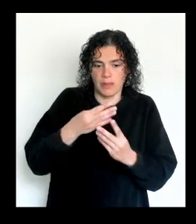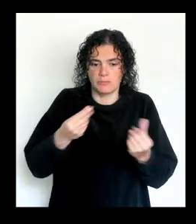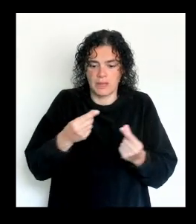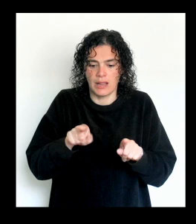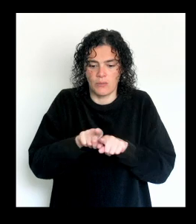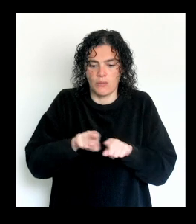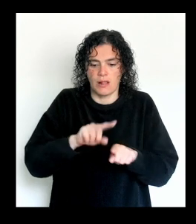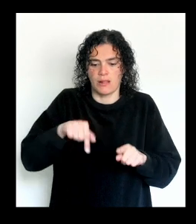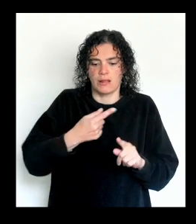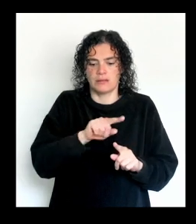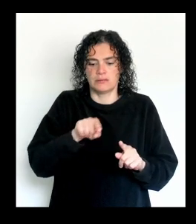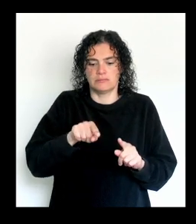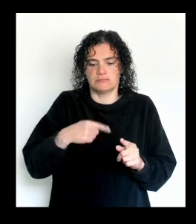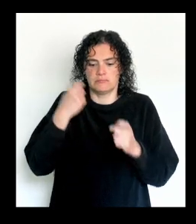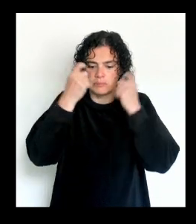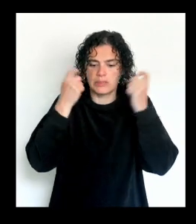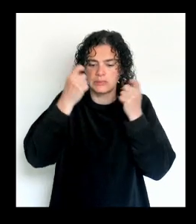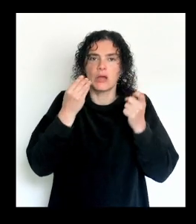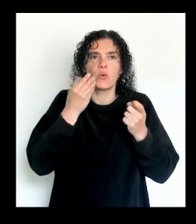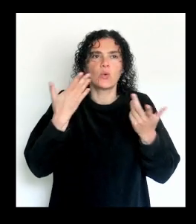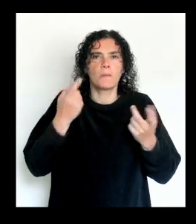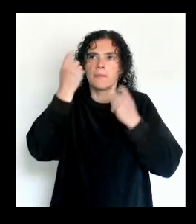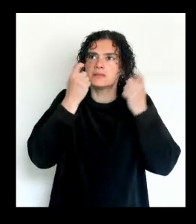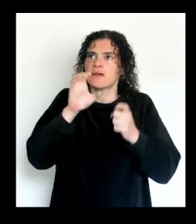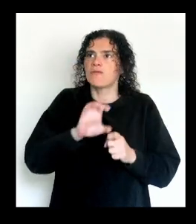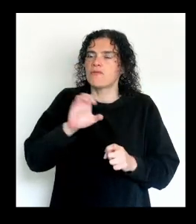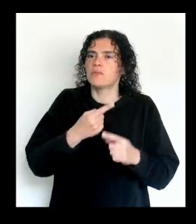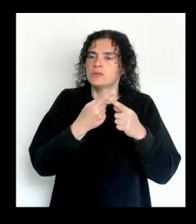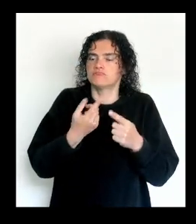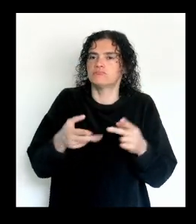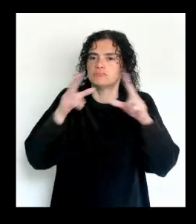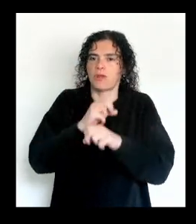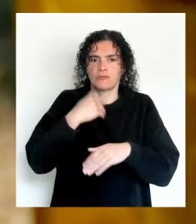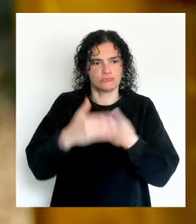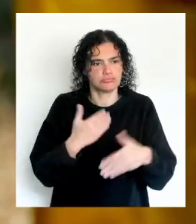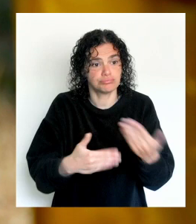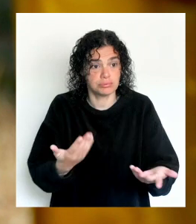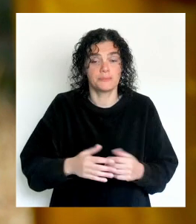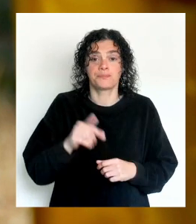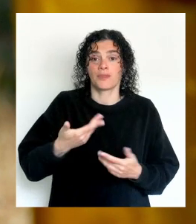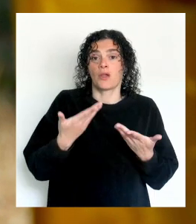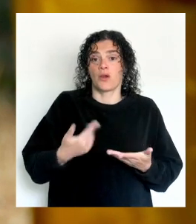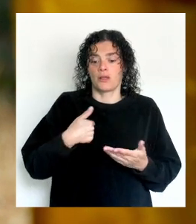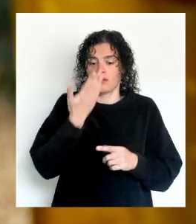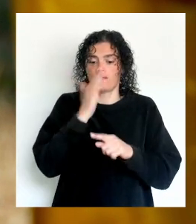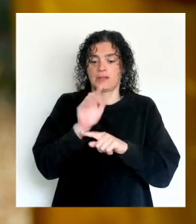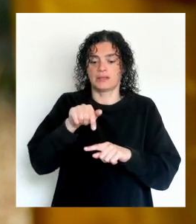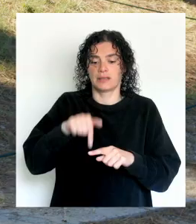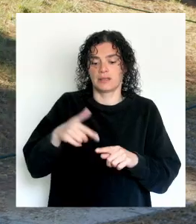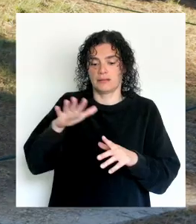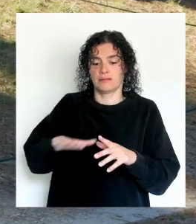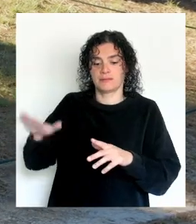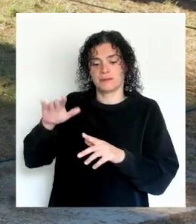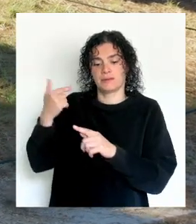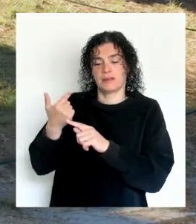mycelium used to think about how to think of new ways of living going forward. Right now I'm in front of Sylvie